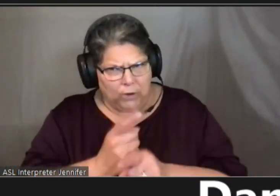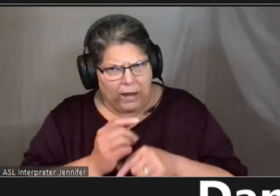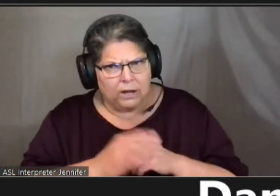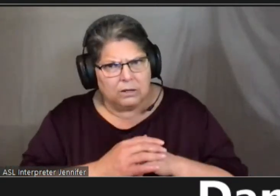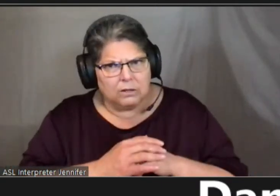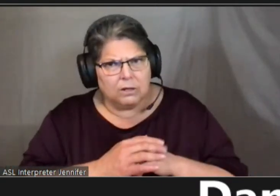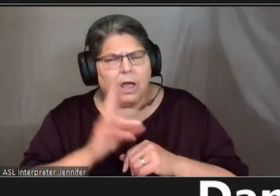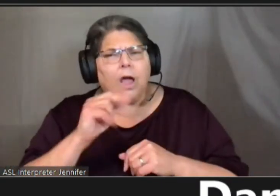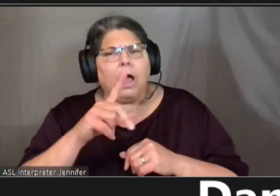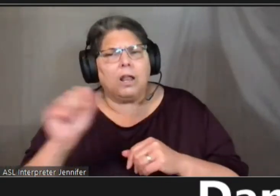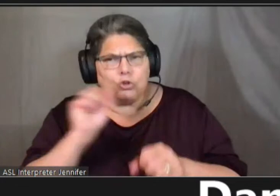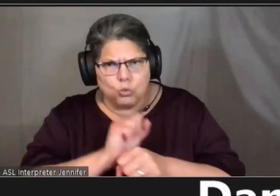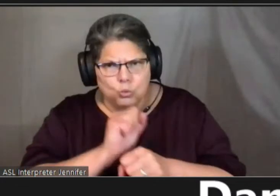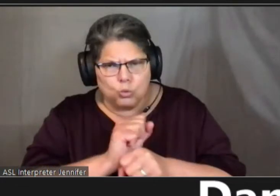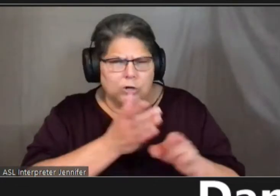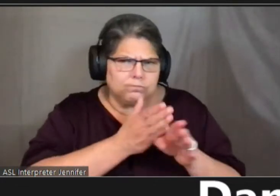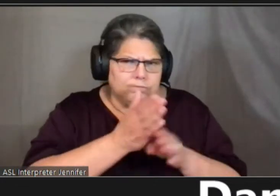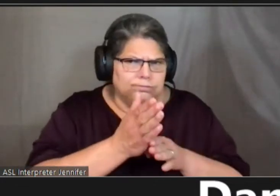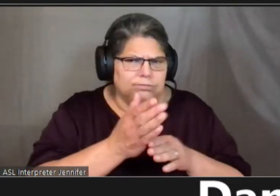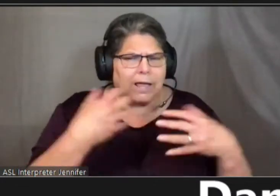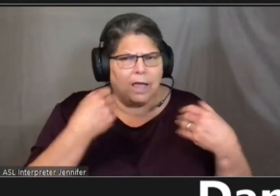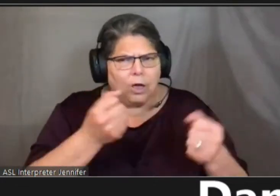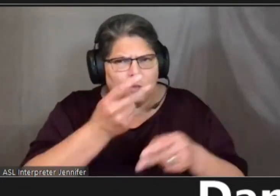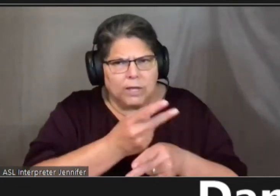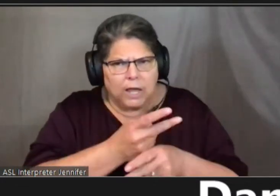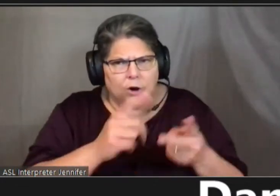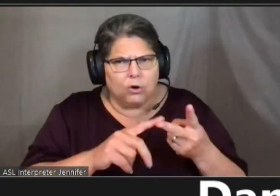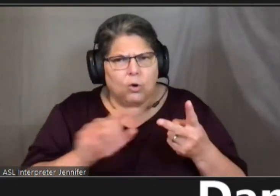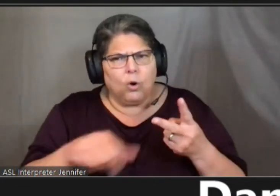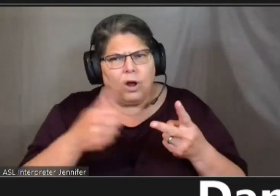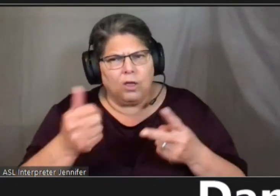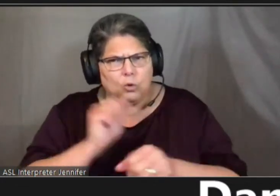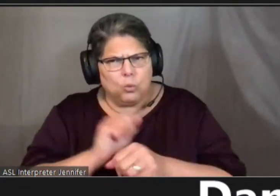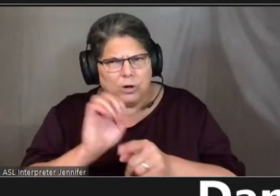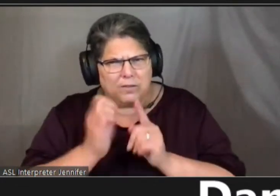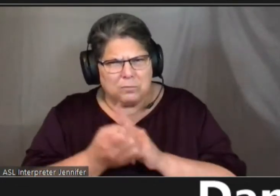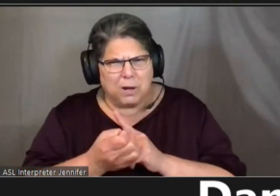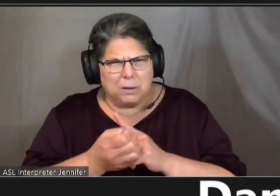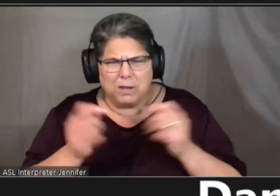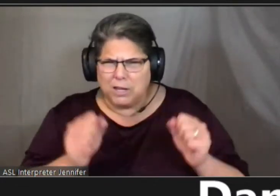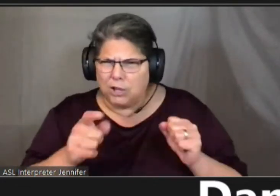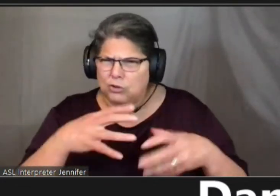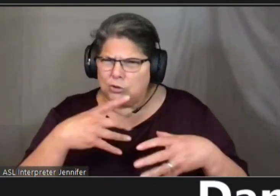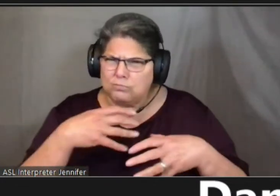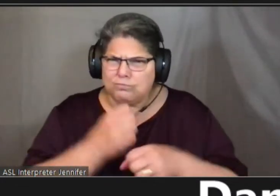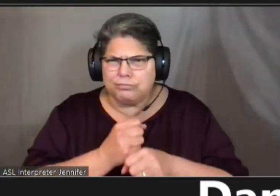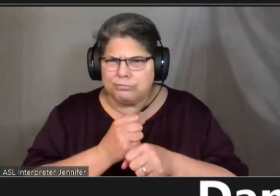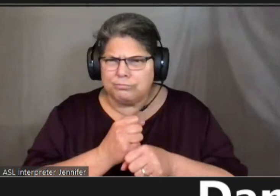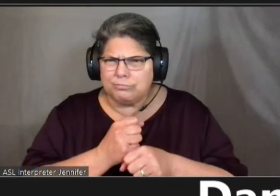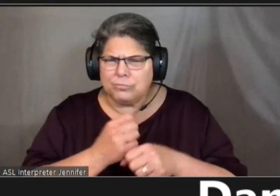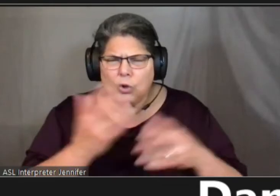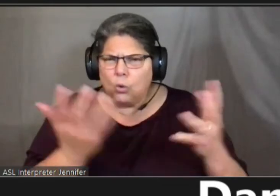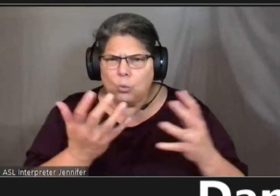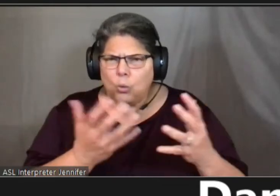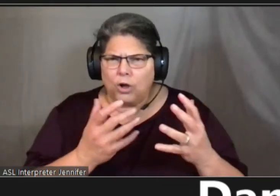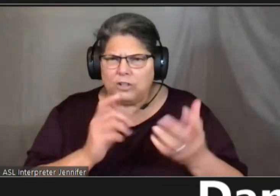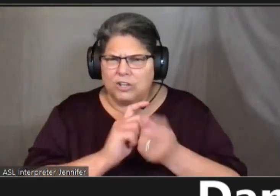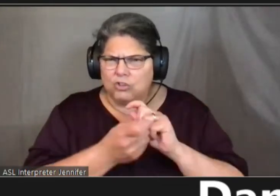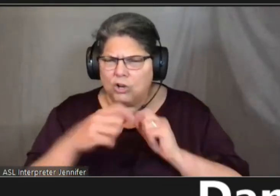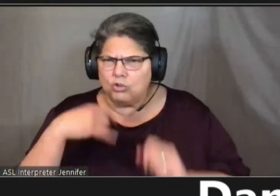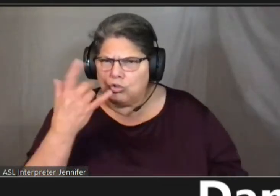you're in healthcare or other work environment. Could you give a quick summary on the actual changes regarding